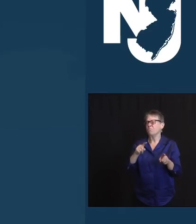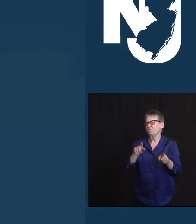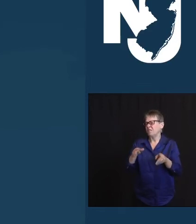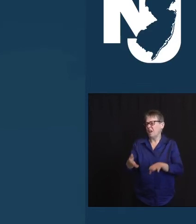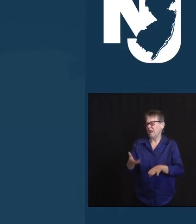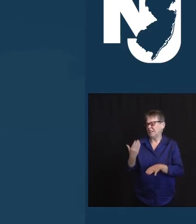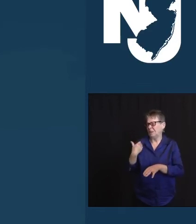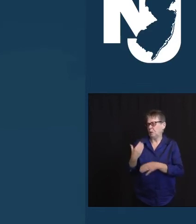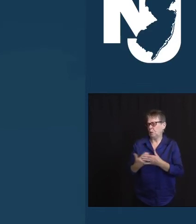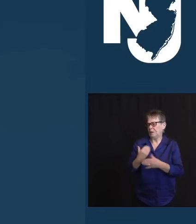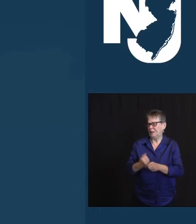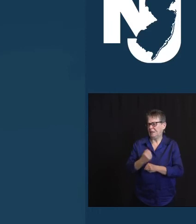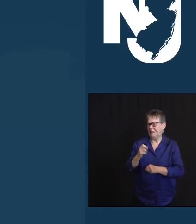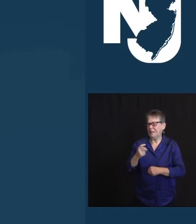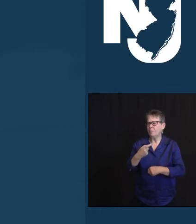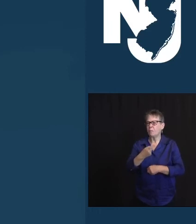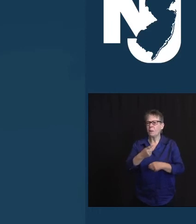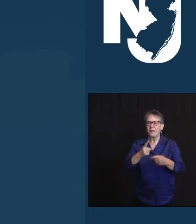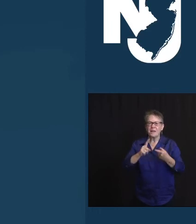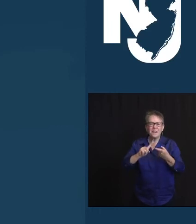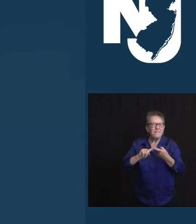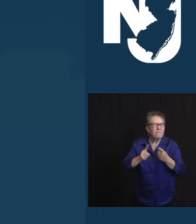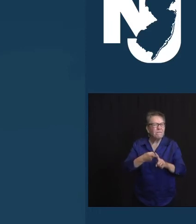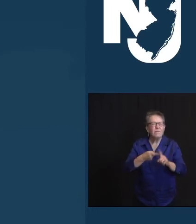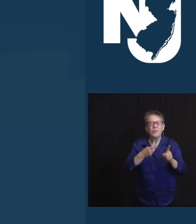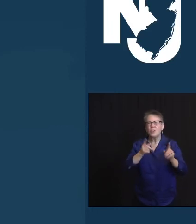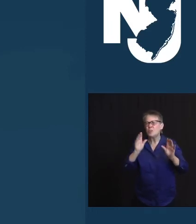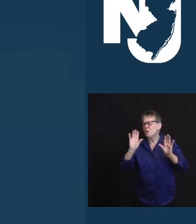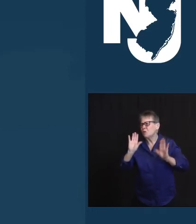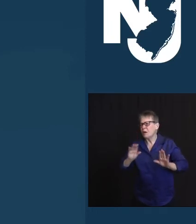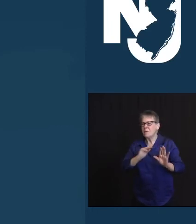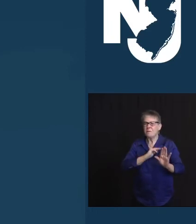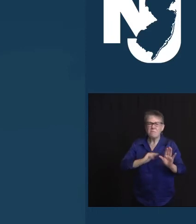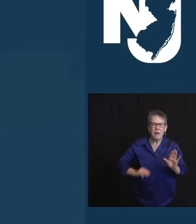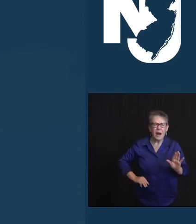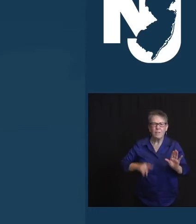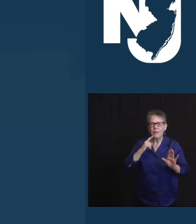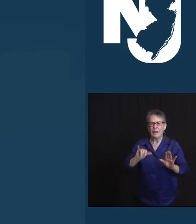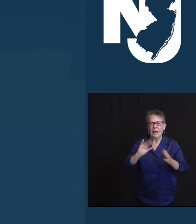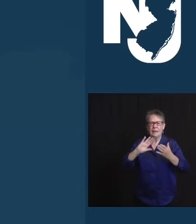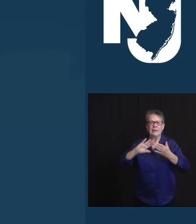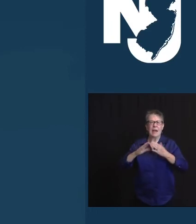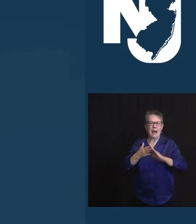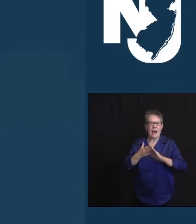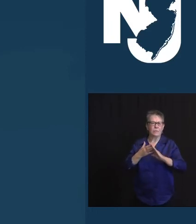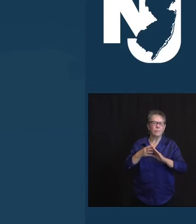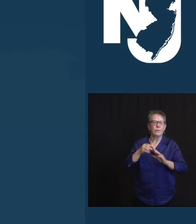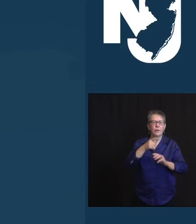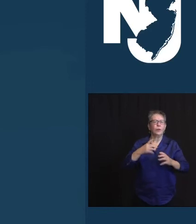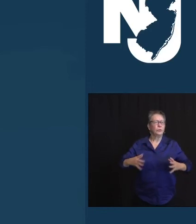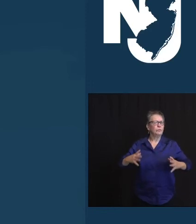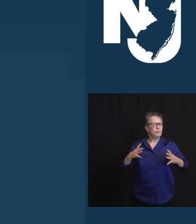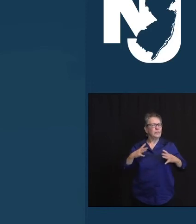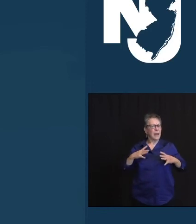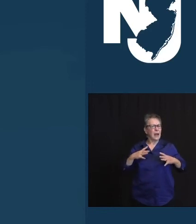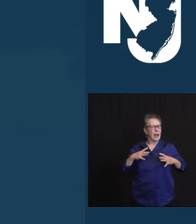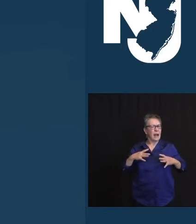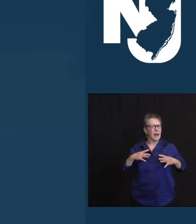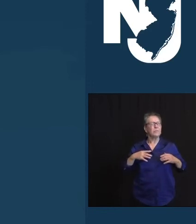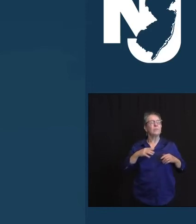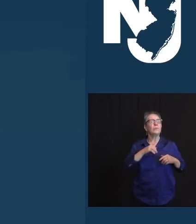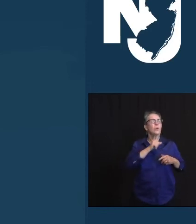great mayor and a great man. Jerry was retired when he and his late wife, Carol, he lost Carol in 2019, moved